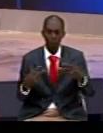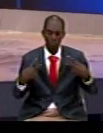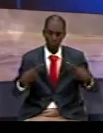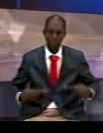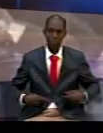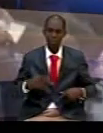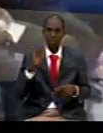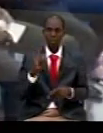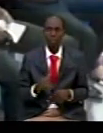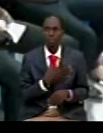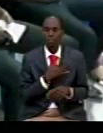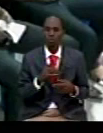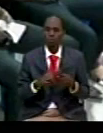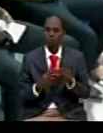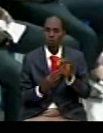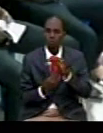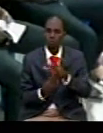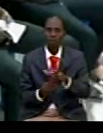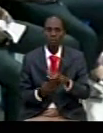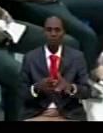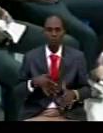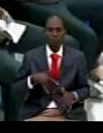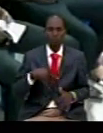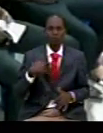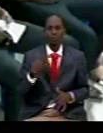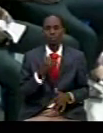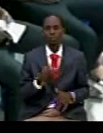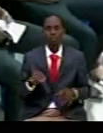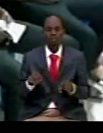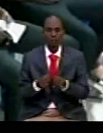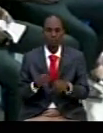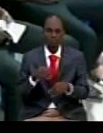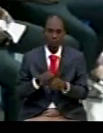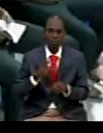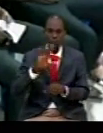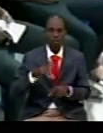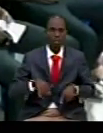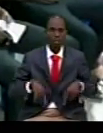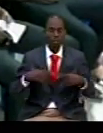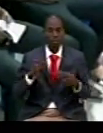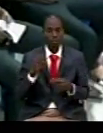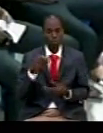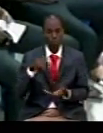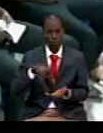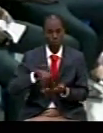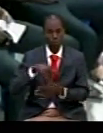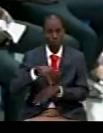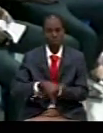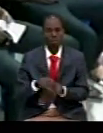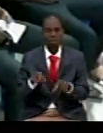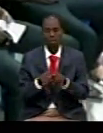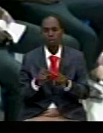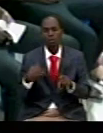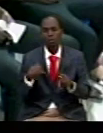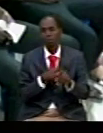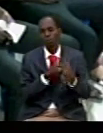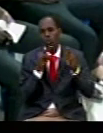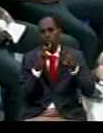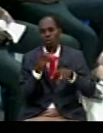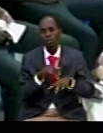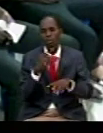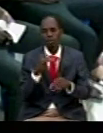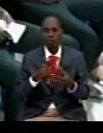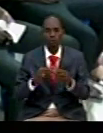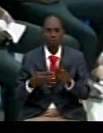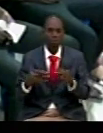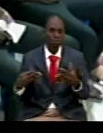to manifest emotionally, even in your life. So tonight, as we look at the story